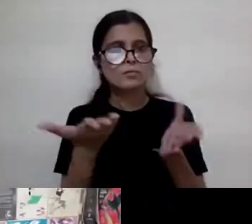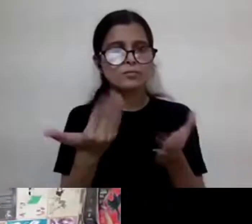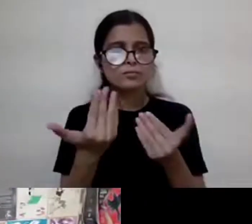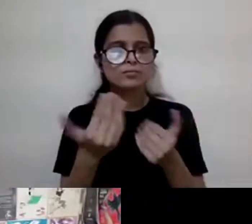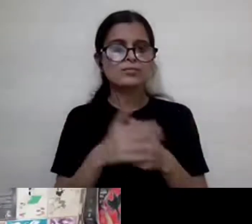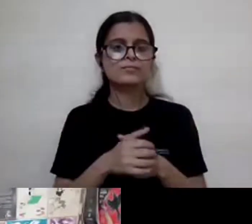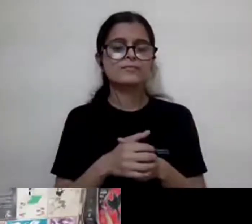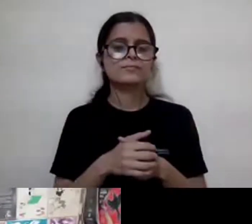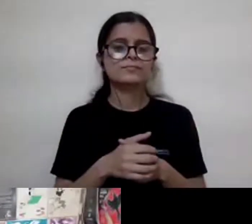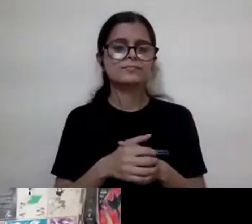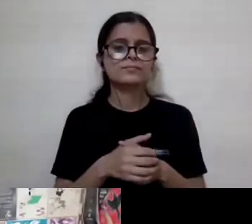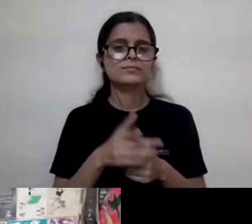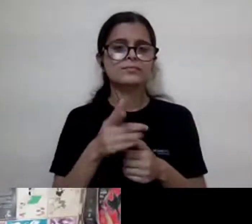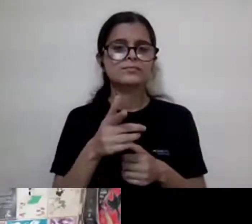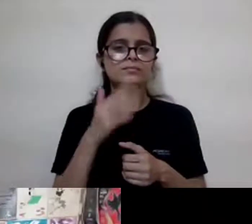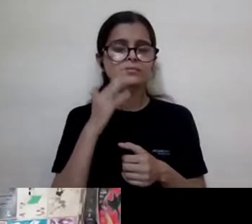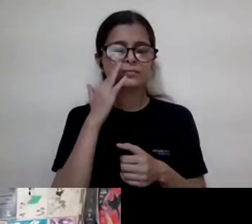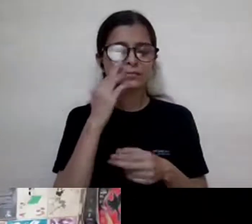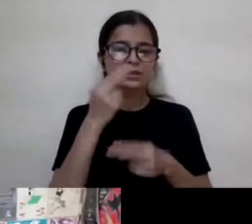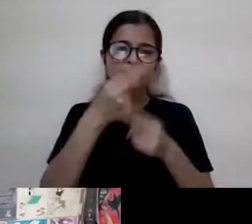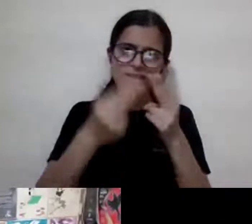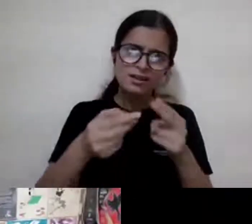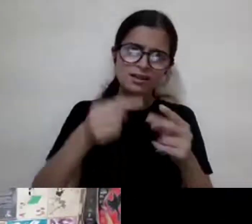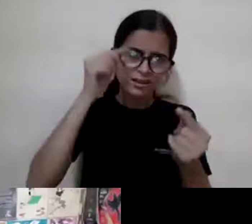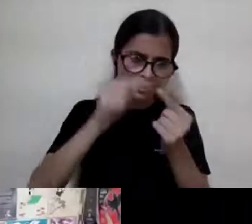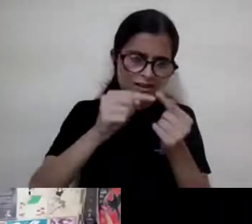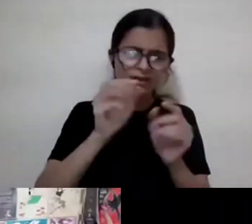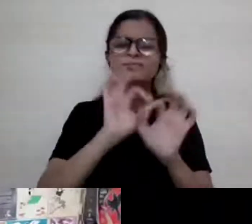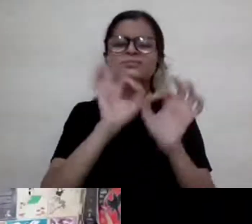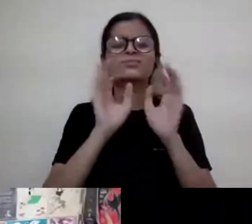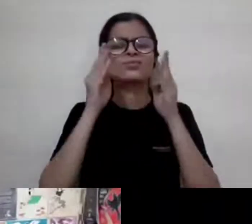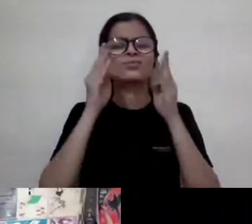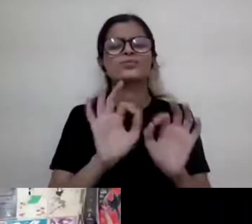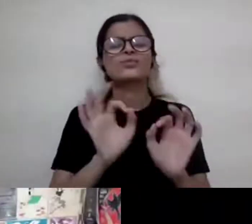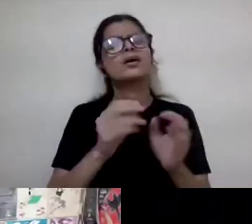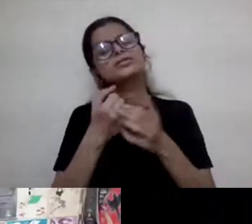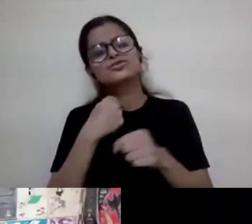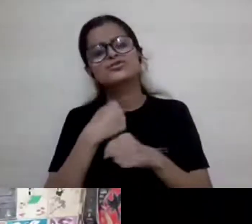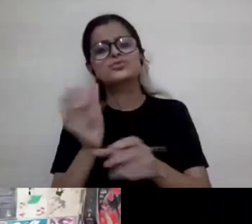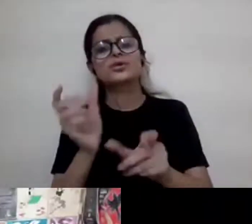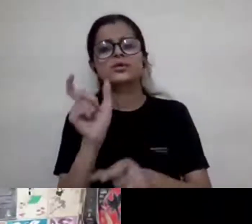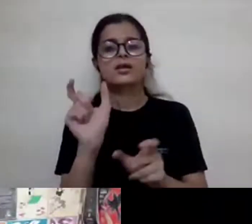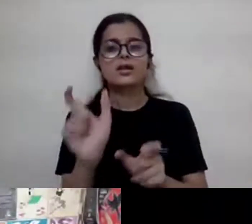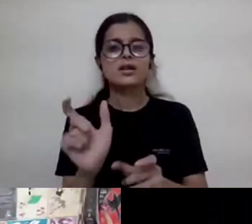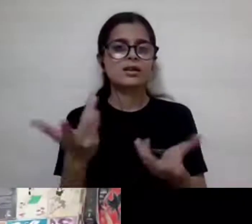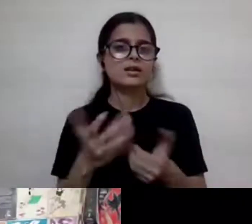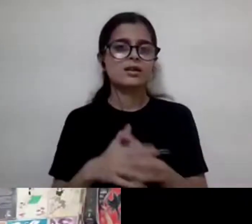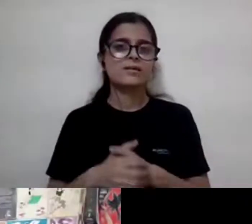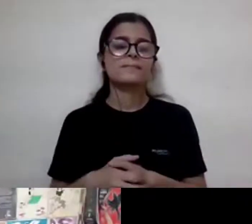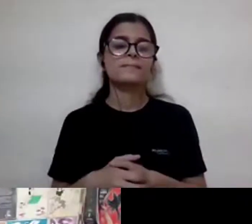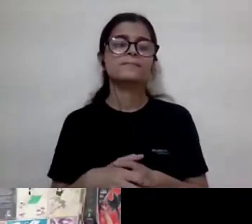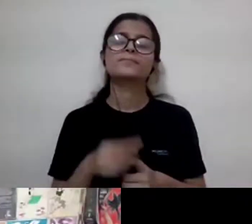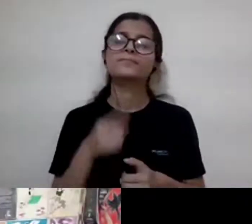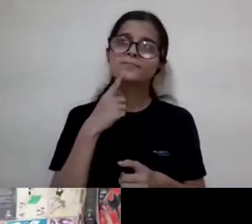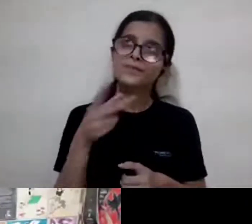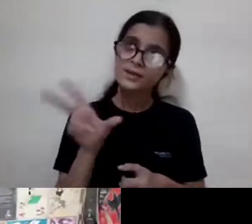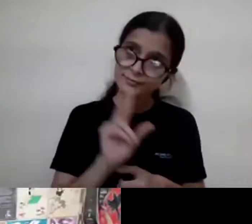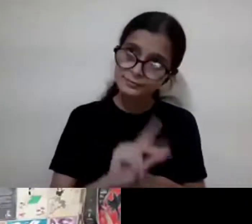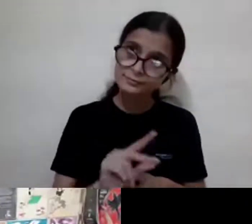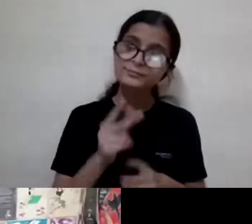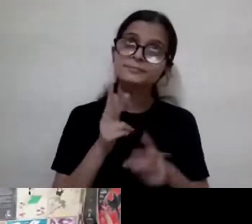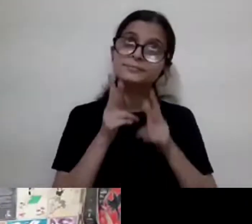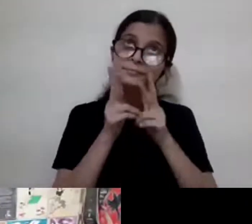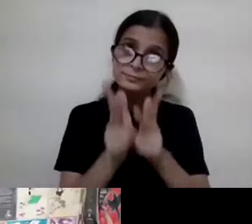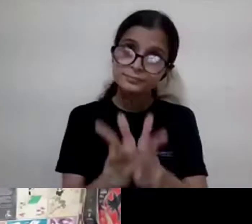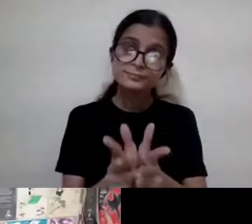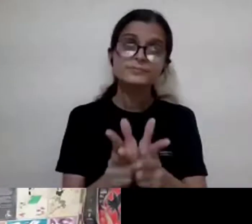Not necessarily in terms of design, but in general terms. But again, something that I would